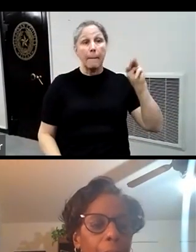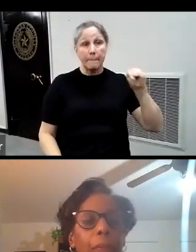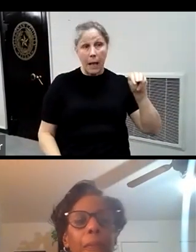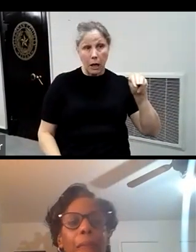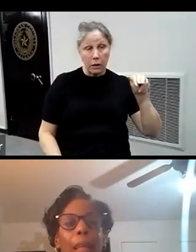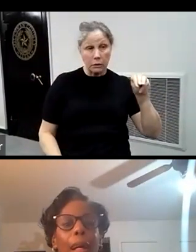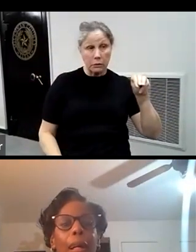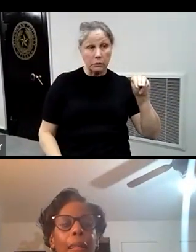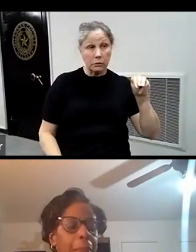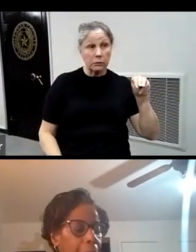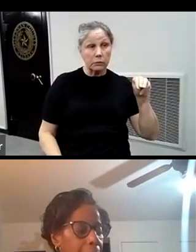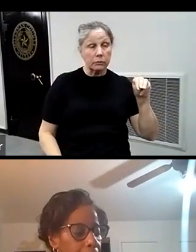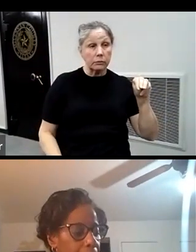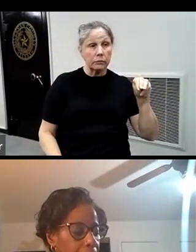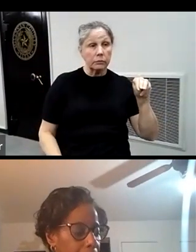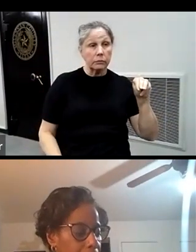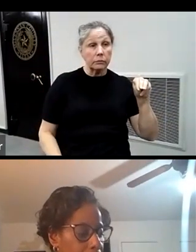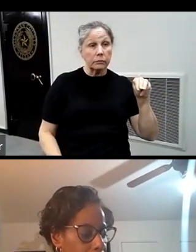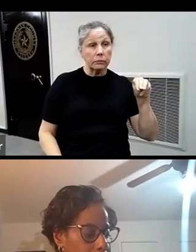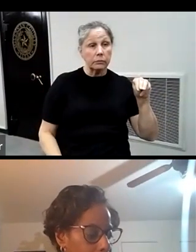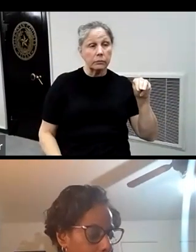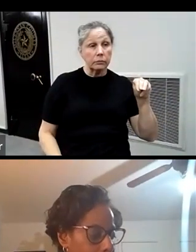Miller,